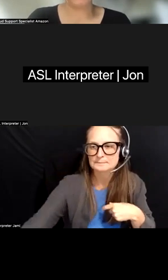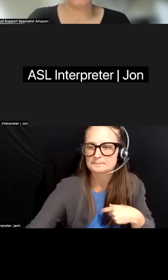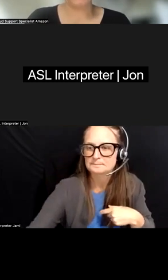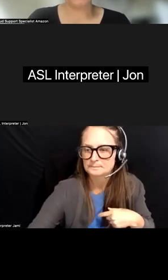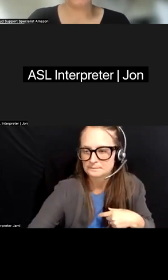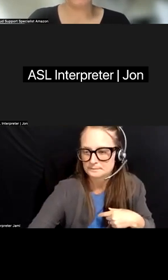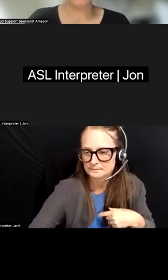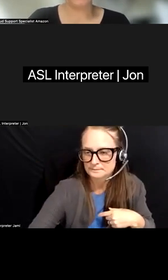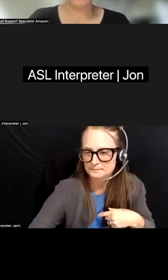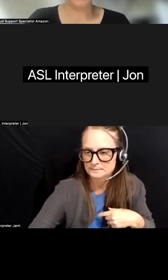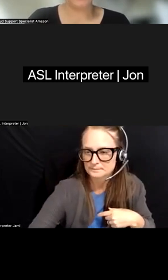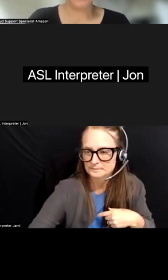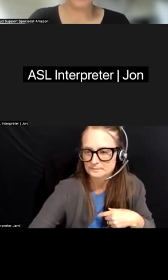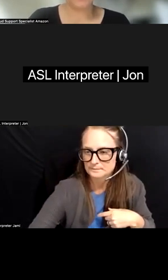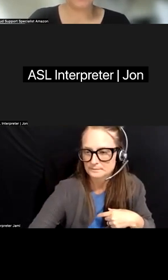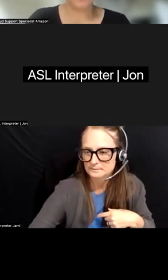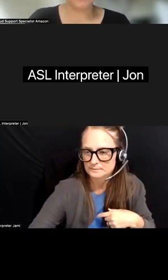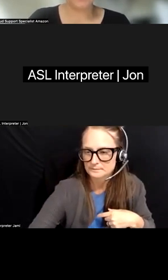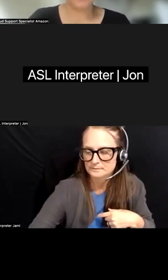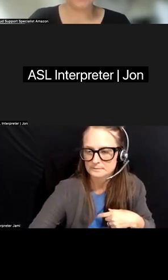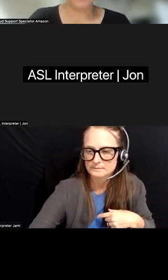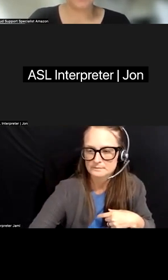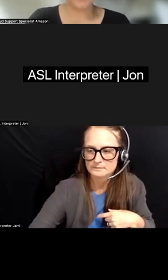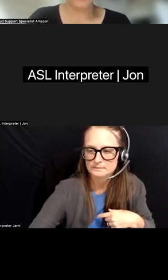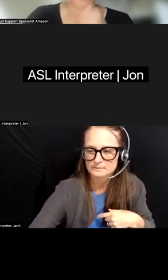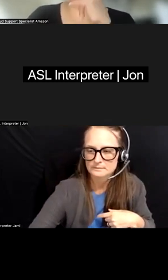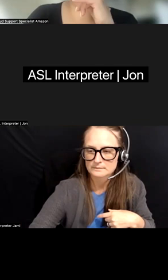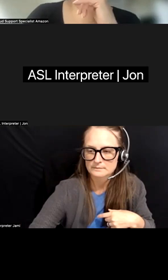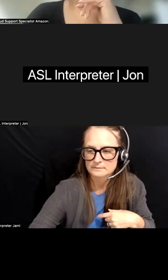And here, our goal is